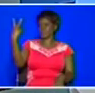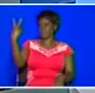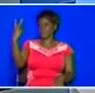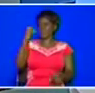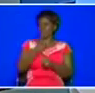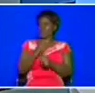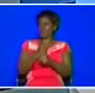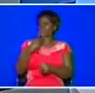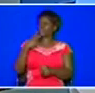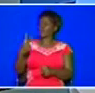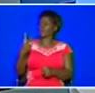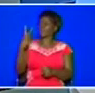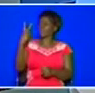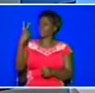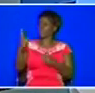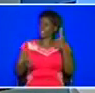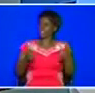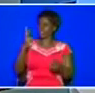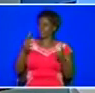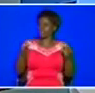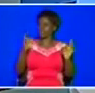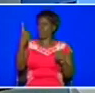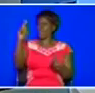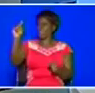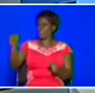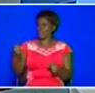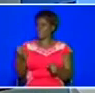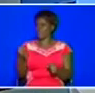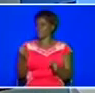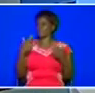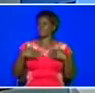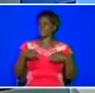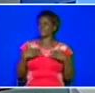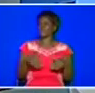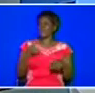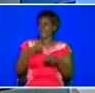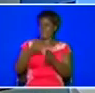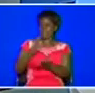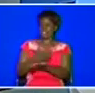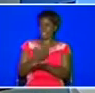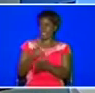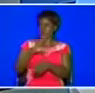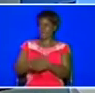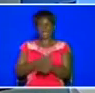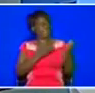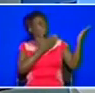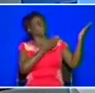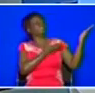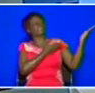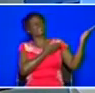to 222,000 officers for every 100,000 people. Yeah. So when you divide that, you get that ratio of